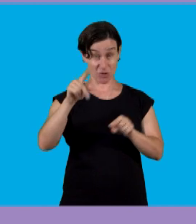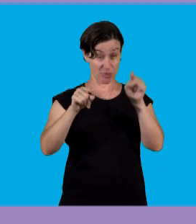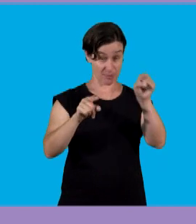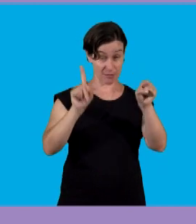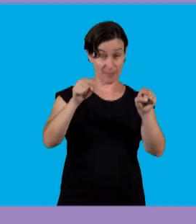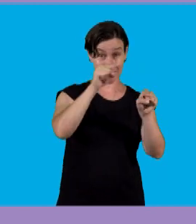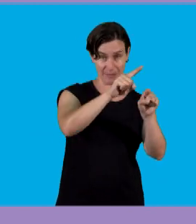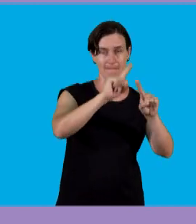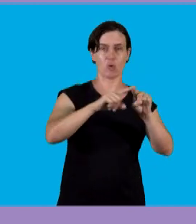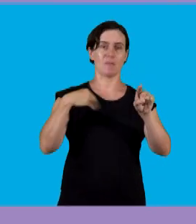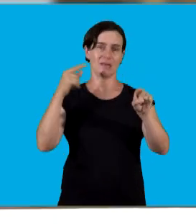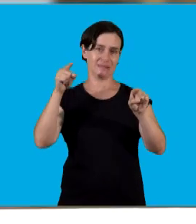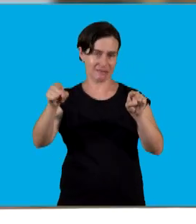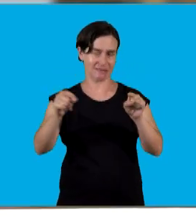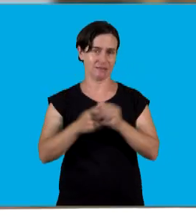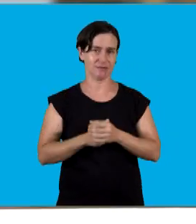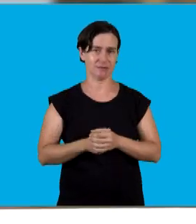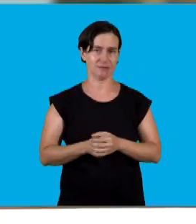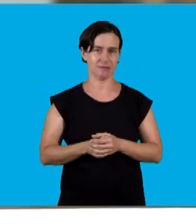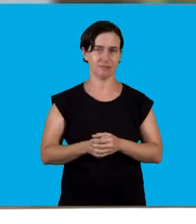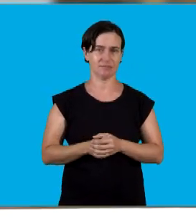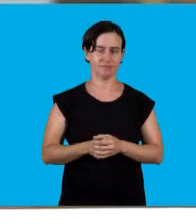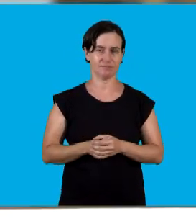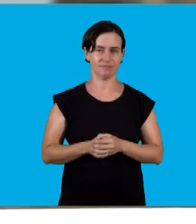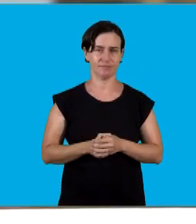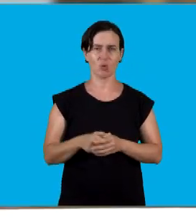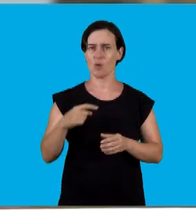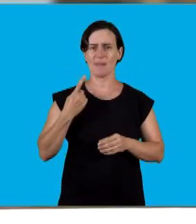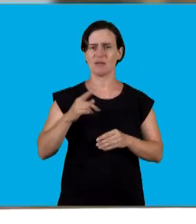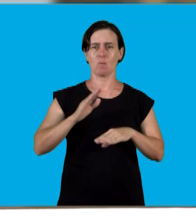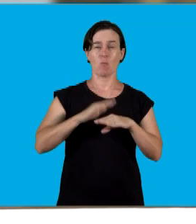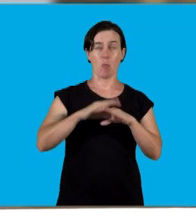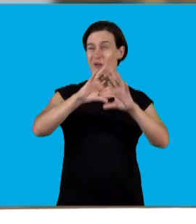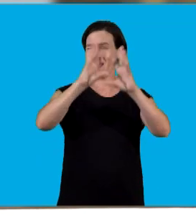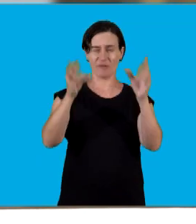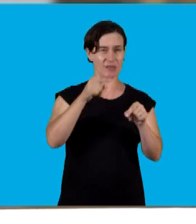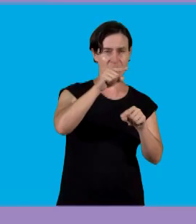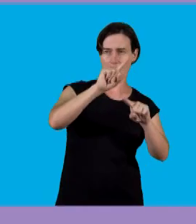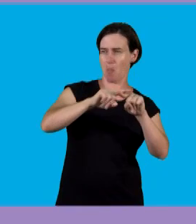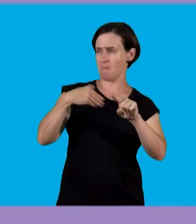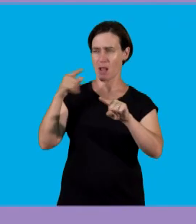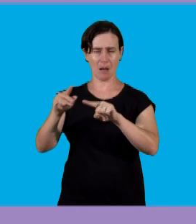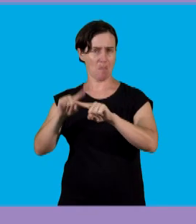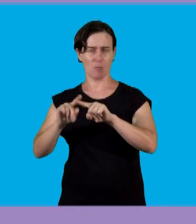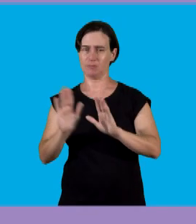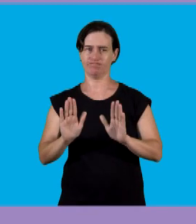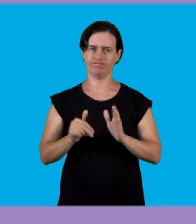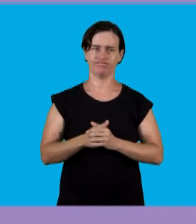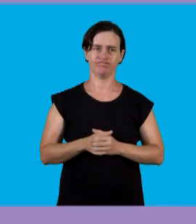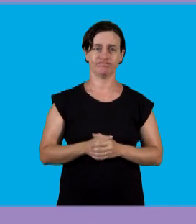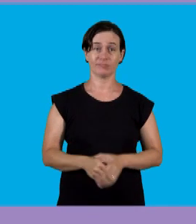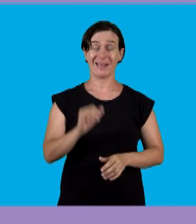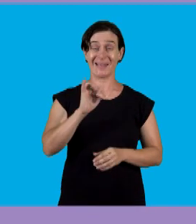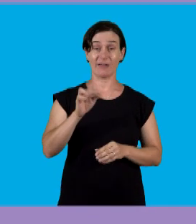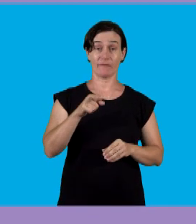variables together to make sure that we do not multiply more than we need to. Then when multiplying